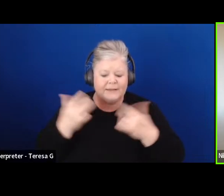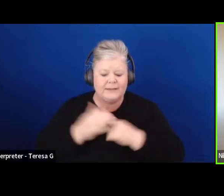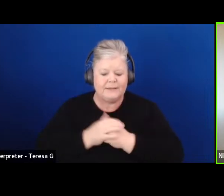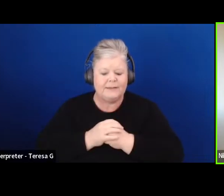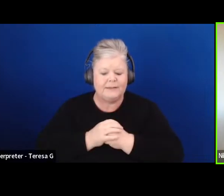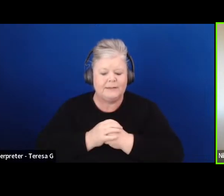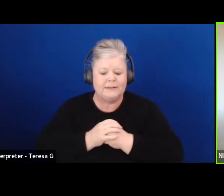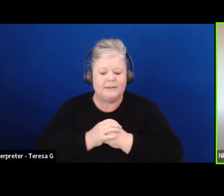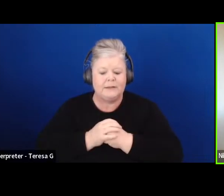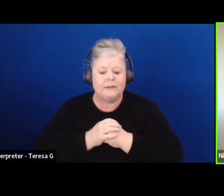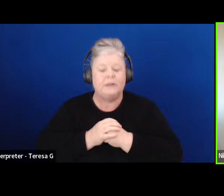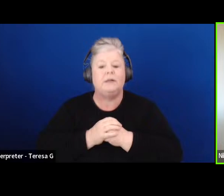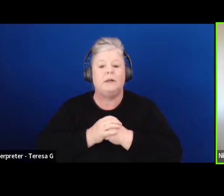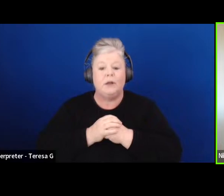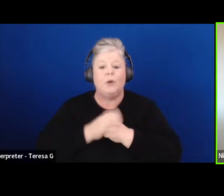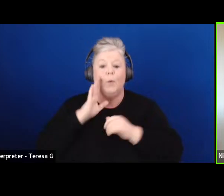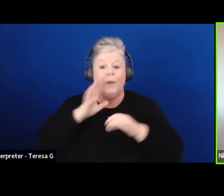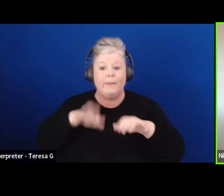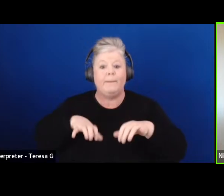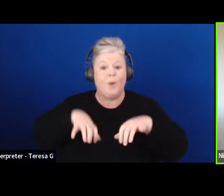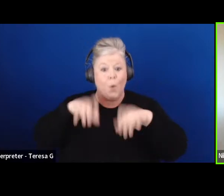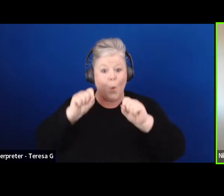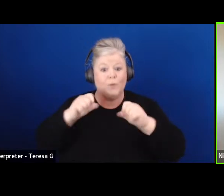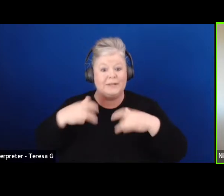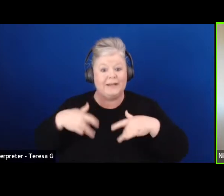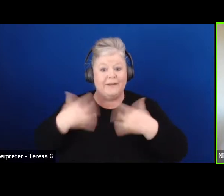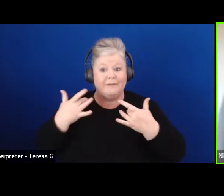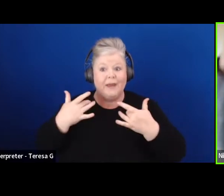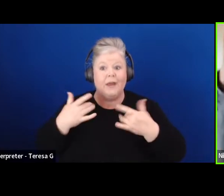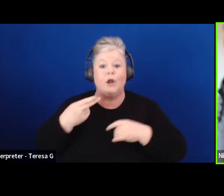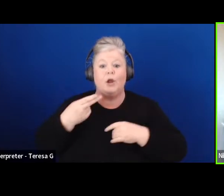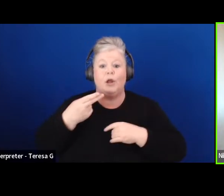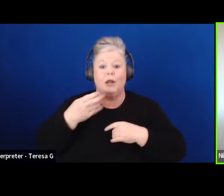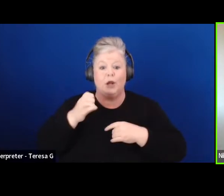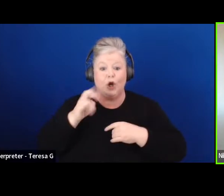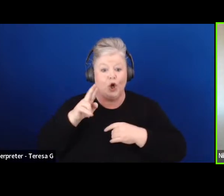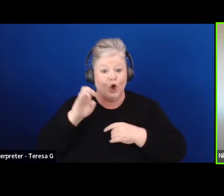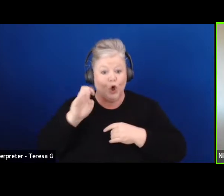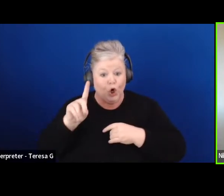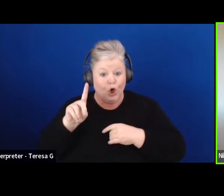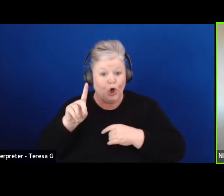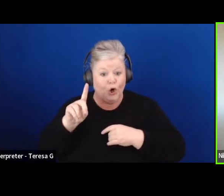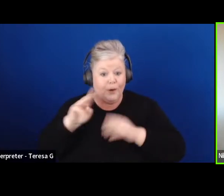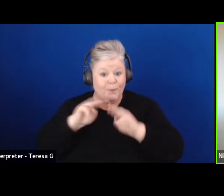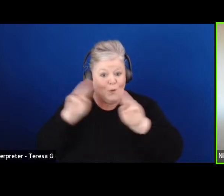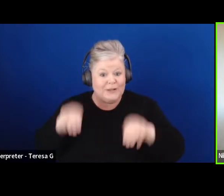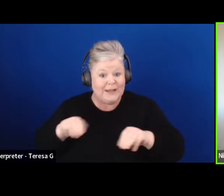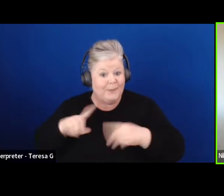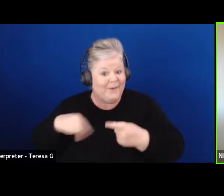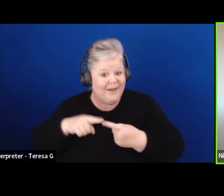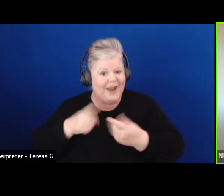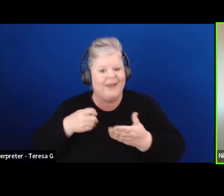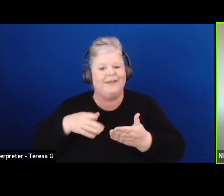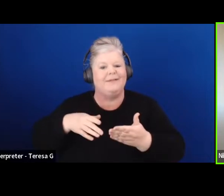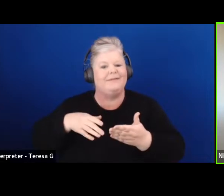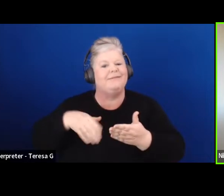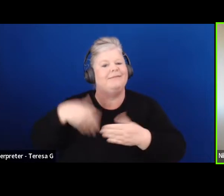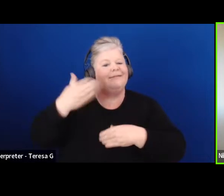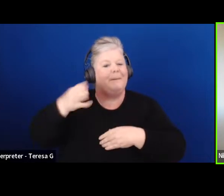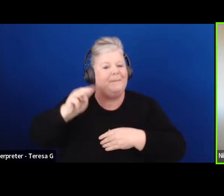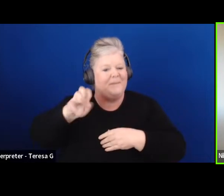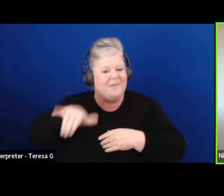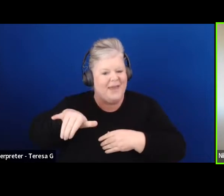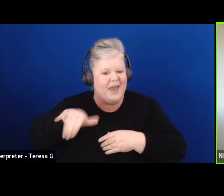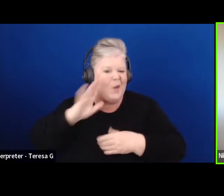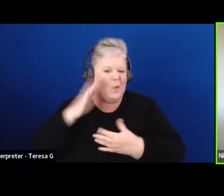we will be hosting an event at the Hood Museum next May, but I'll wait and let Lena talk more on